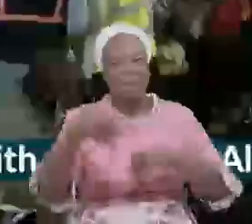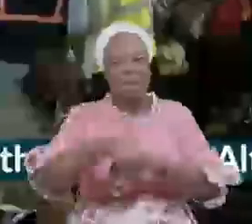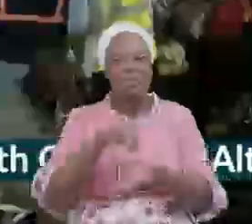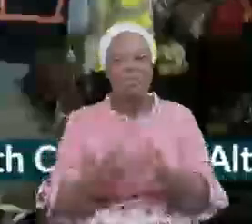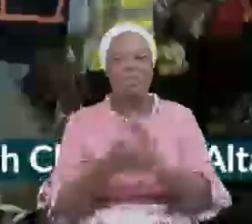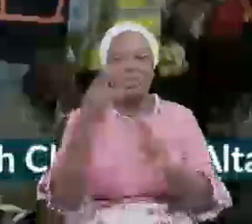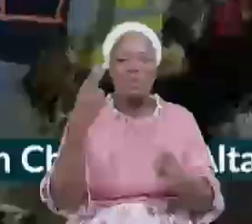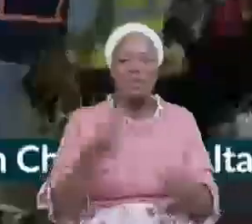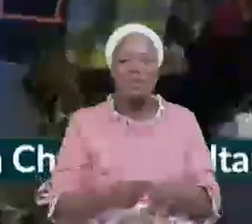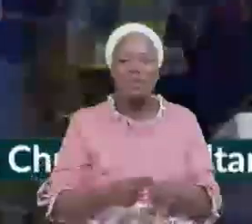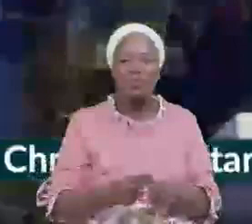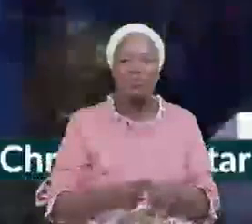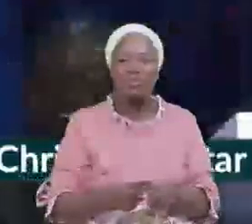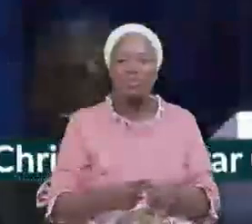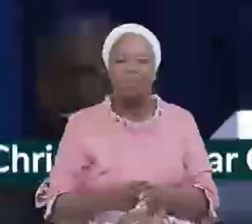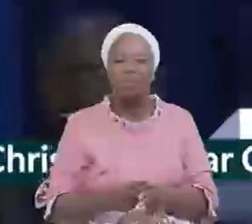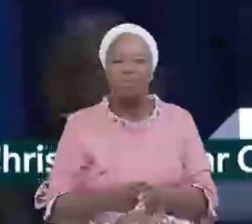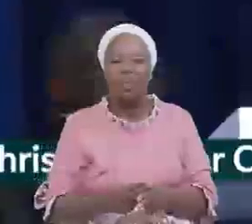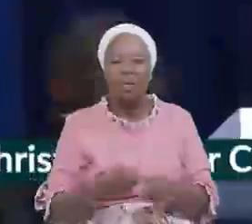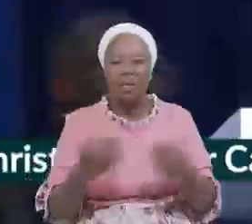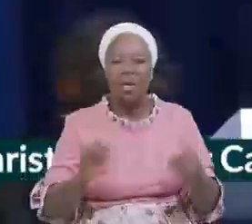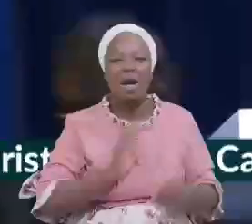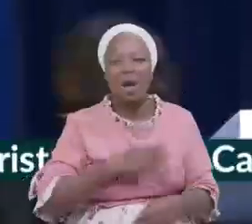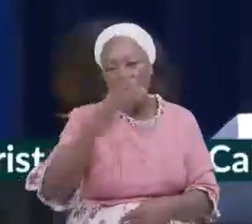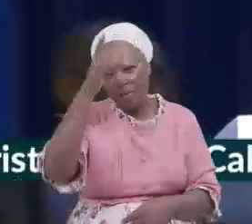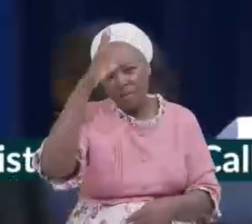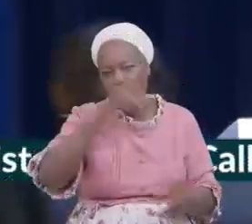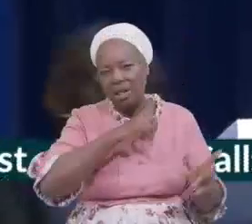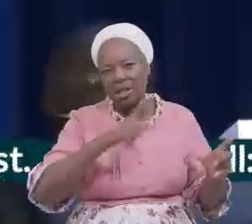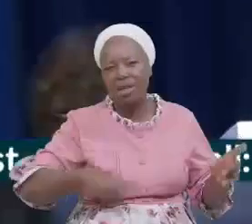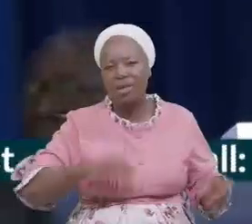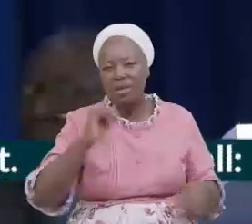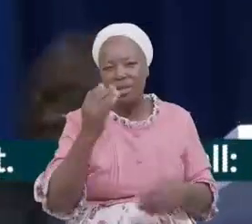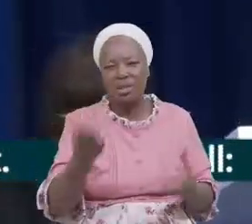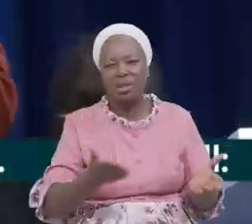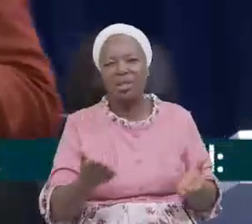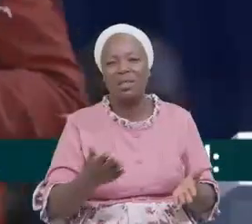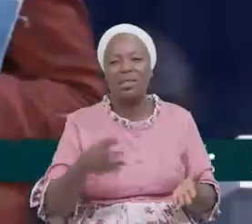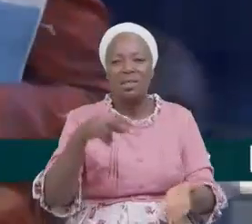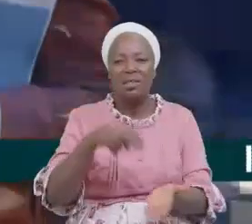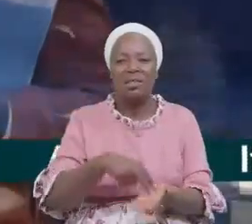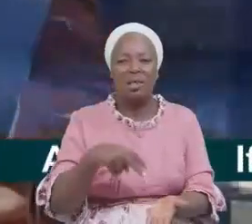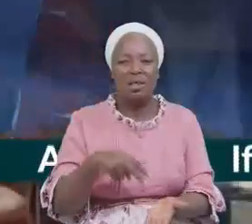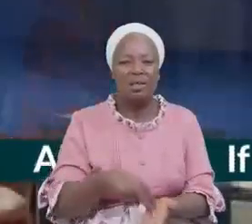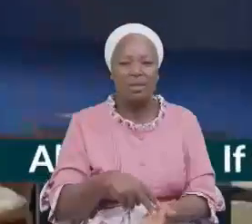Now, our Father and the Lord is coming. Let's stand up and meet him.